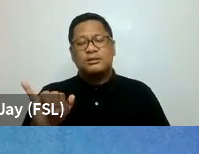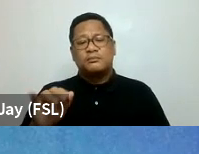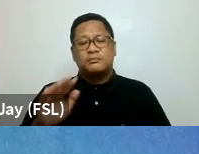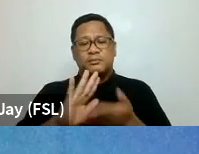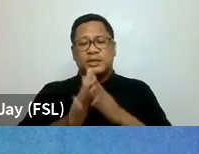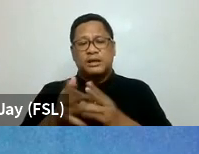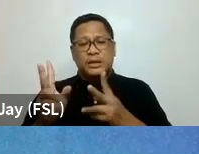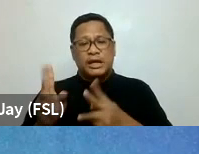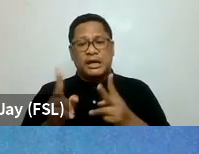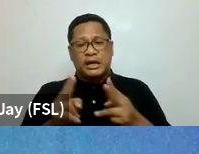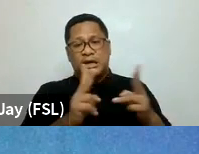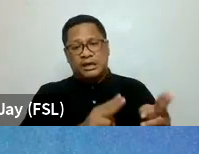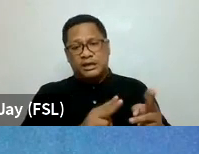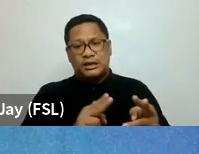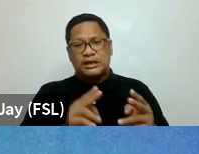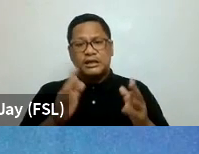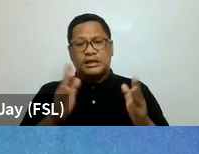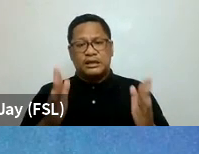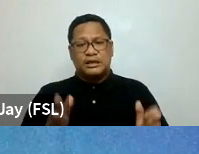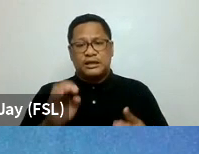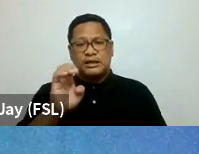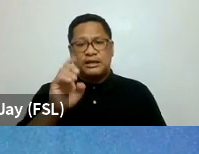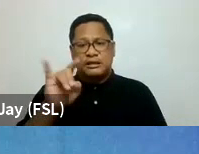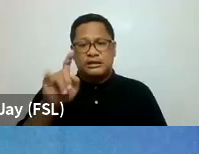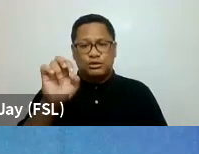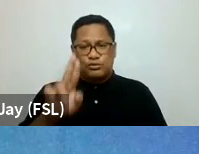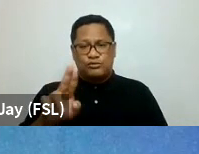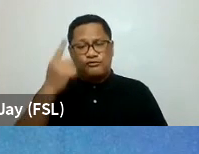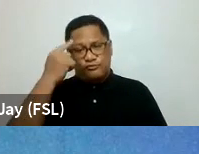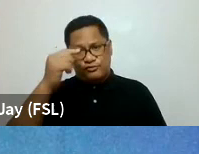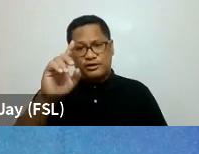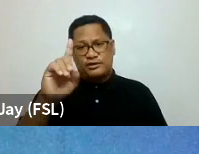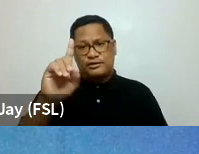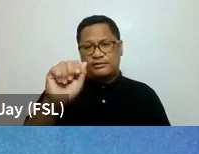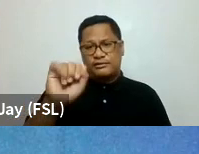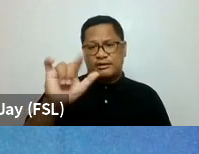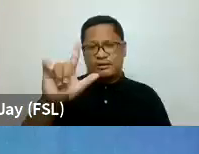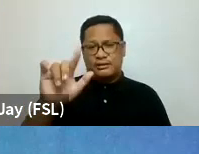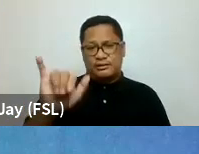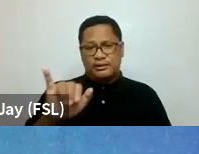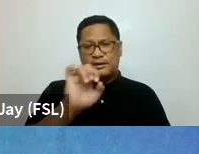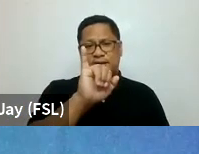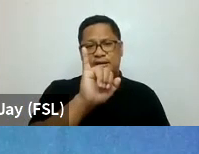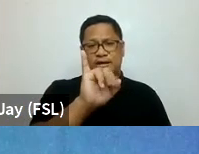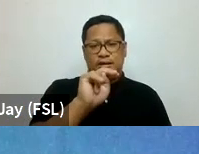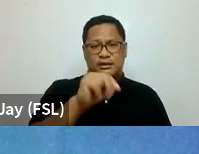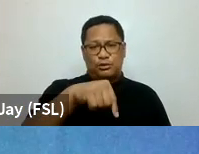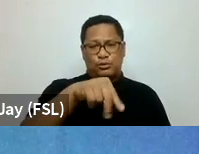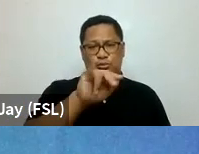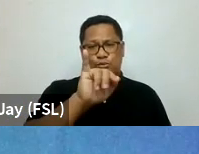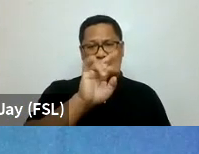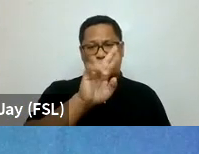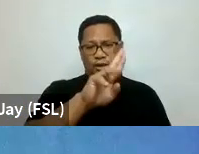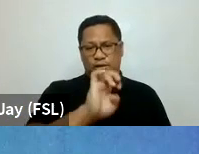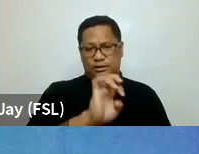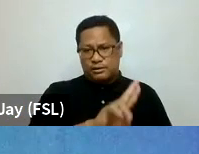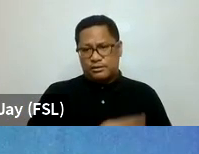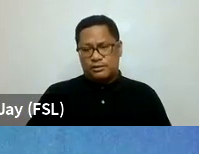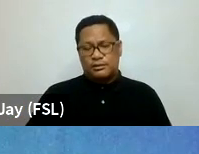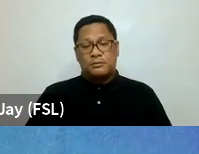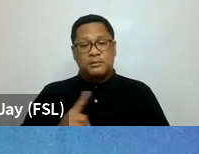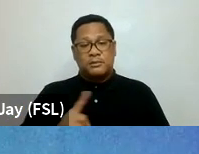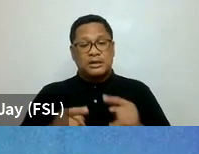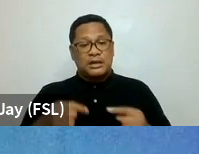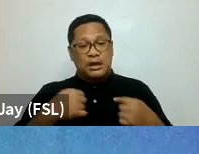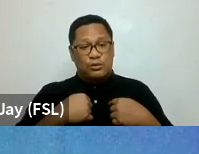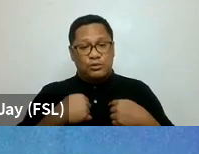editor of the Daily Inquirer. But he was with us. Ako naman, ito sa